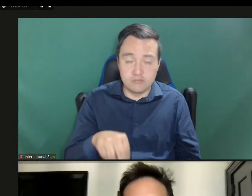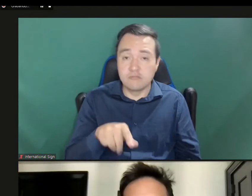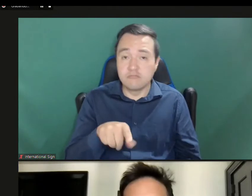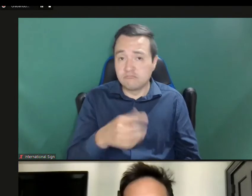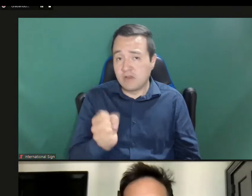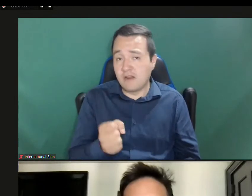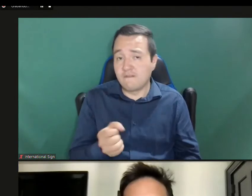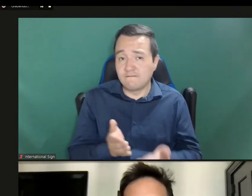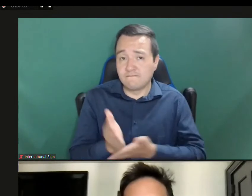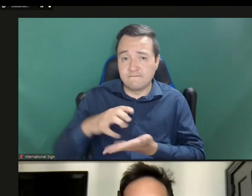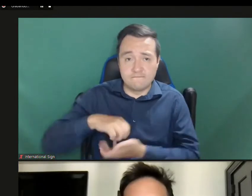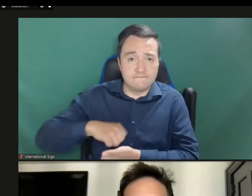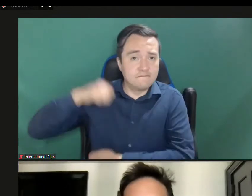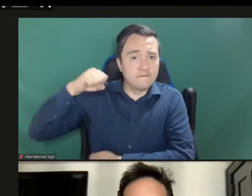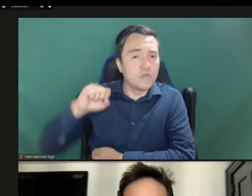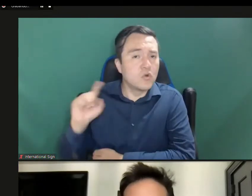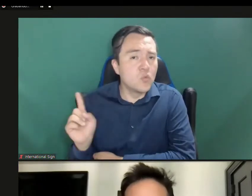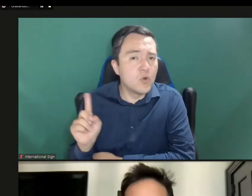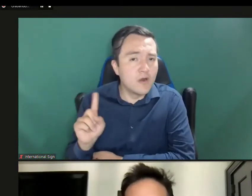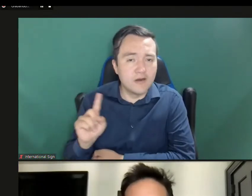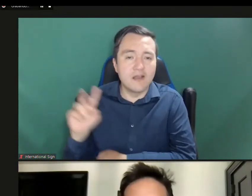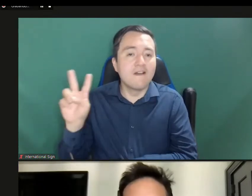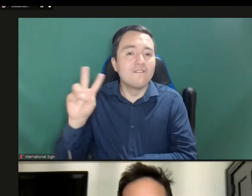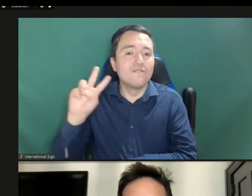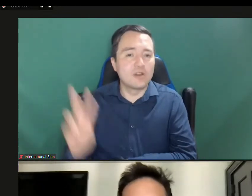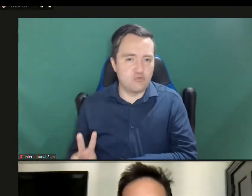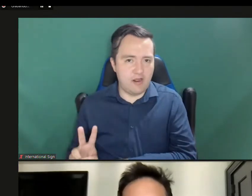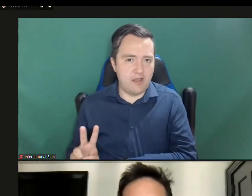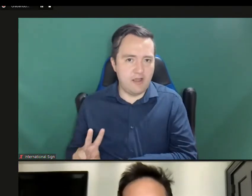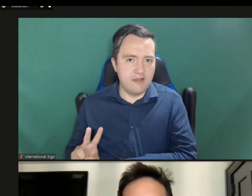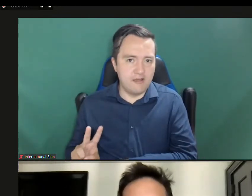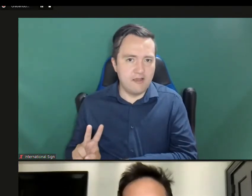Law School at Georgetown University.